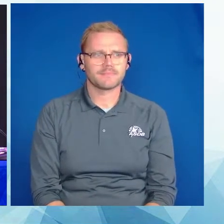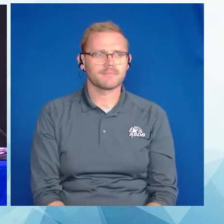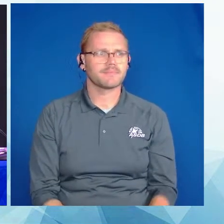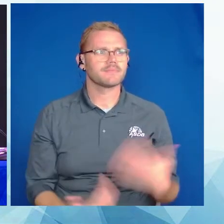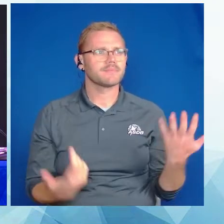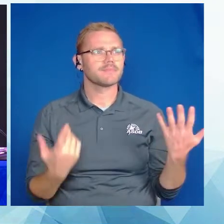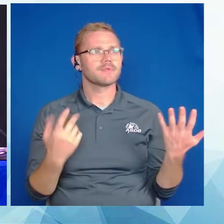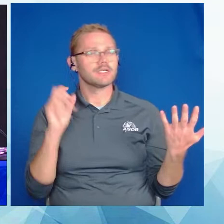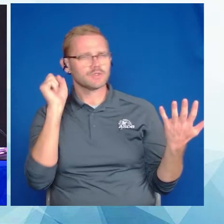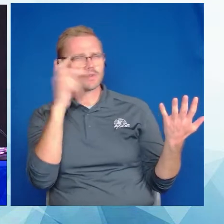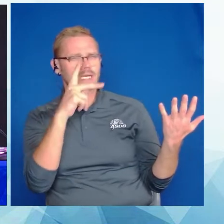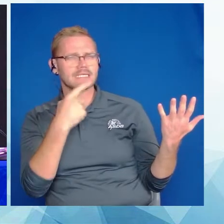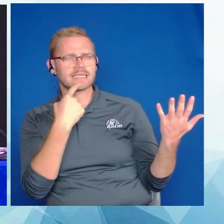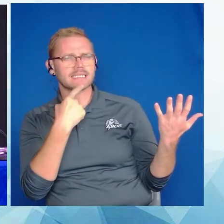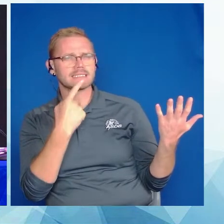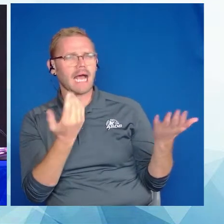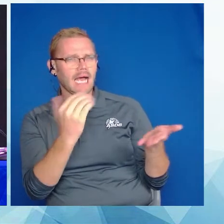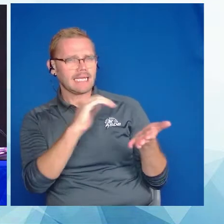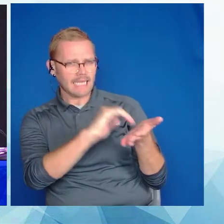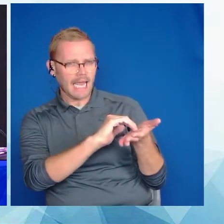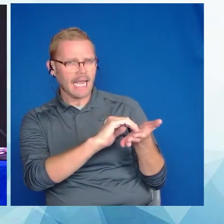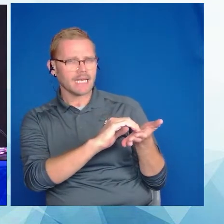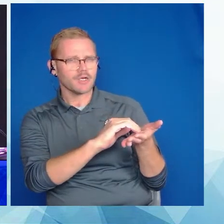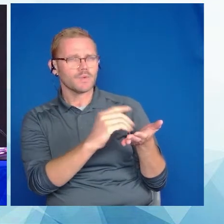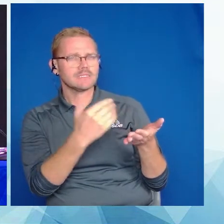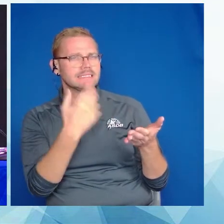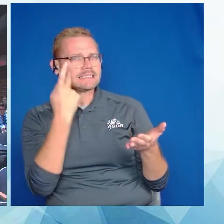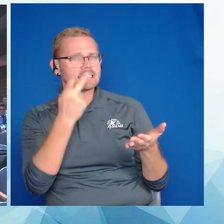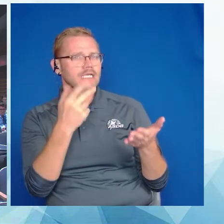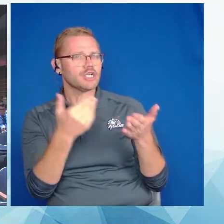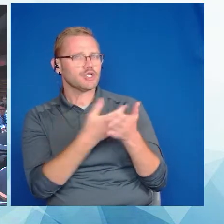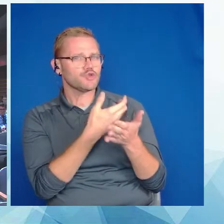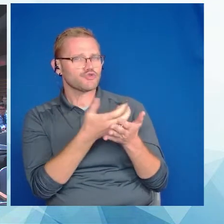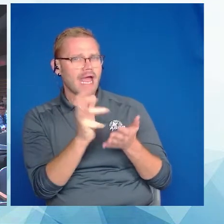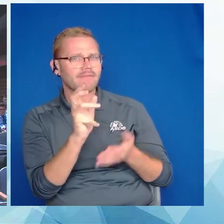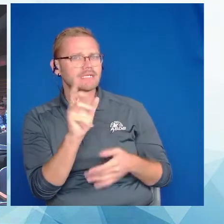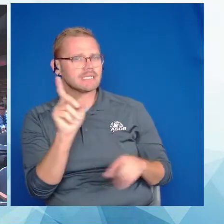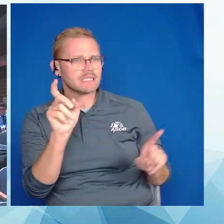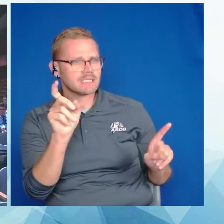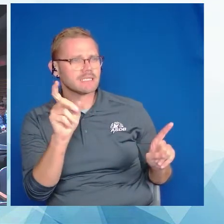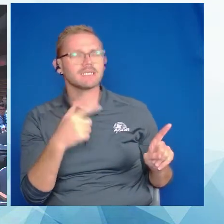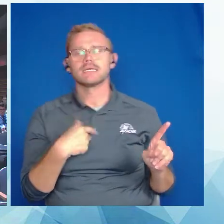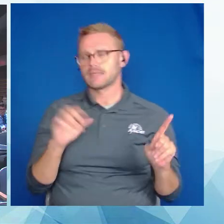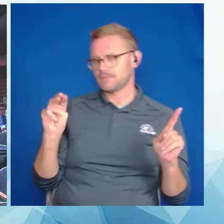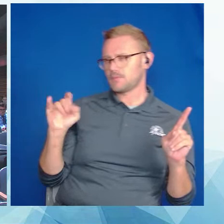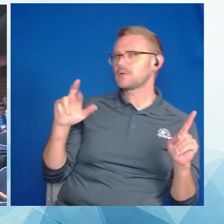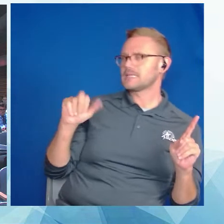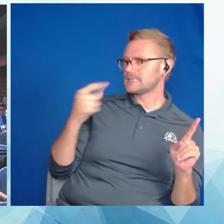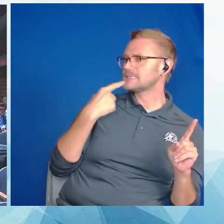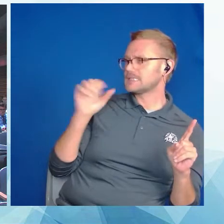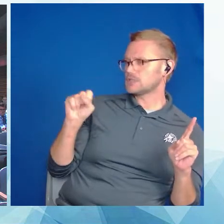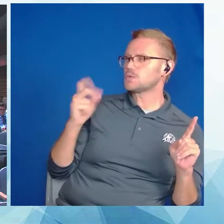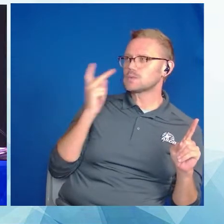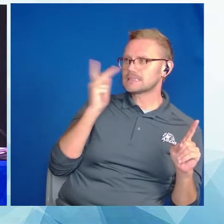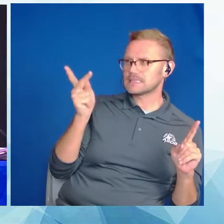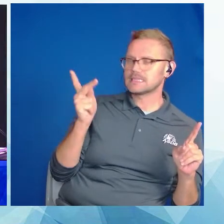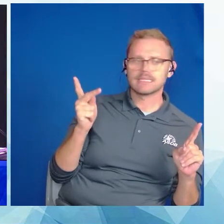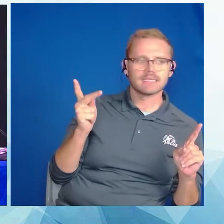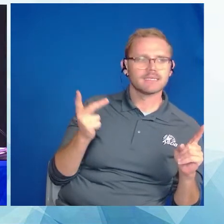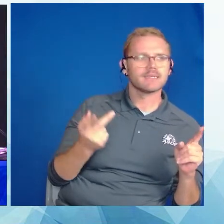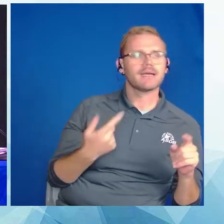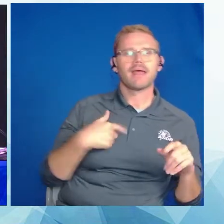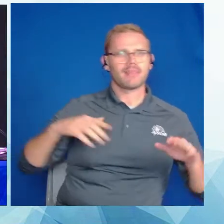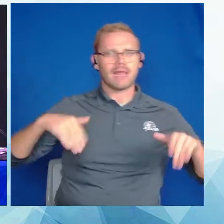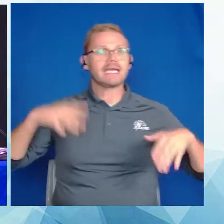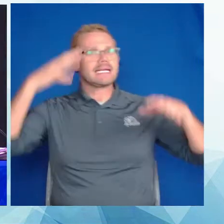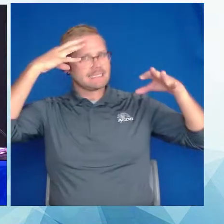So we'll see another draft of this? We may be seeing another draft. Okay. No decision has